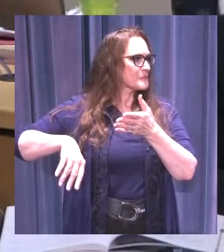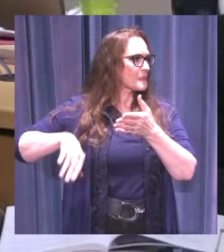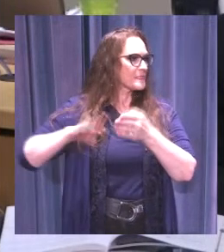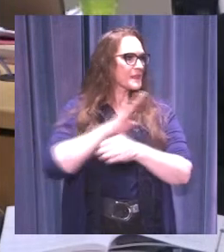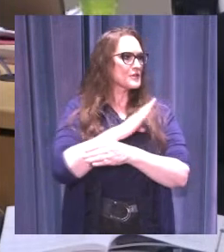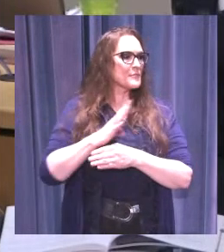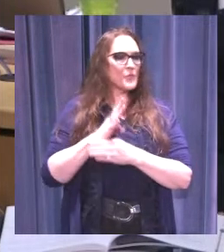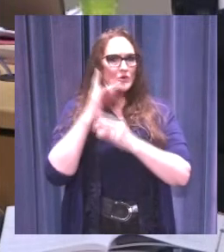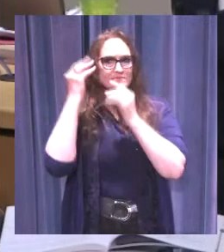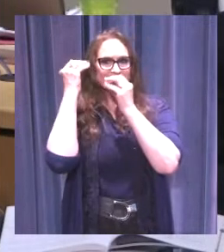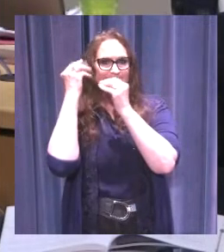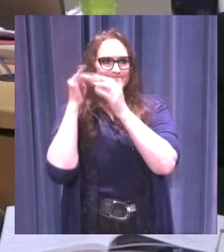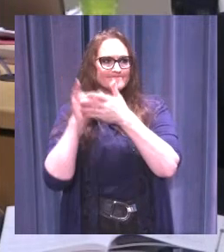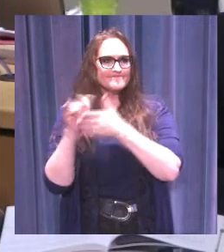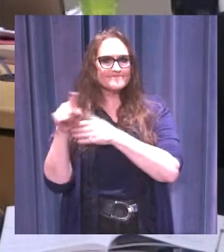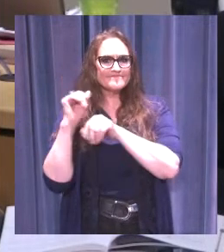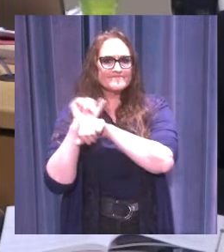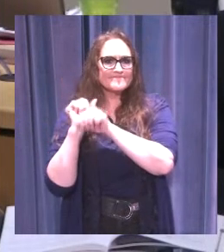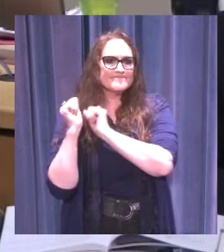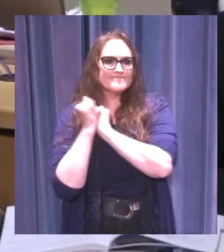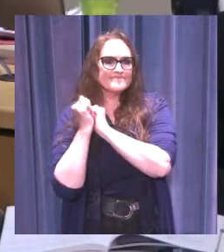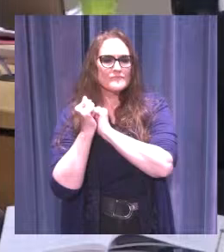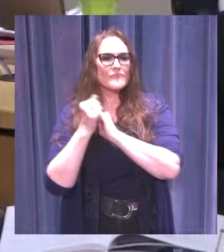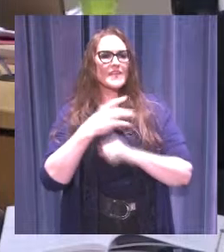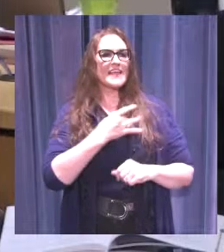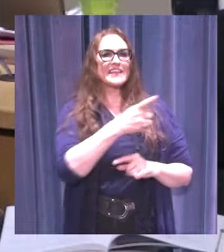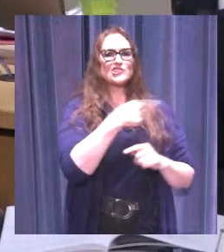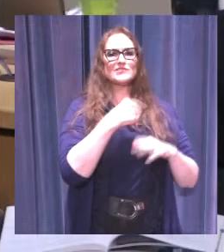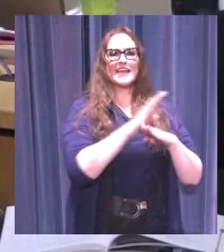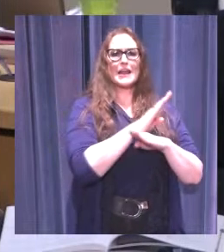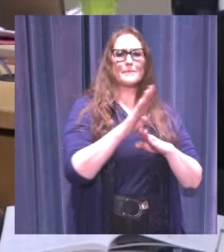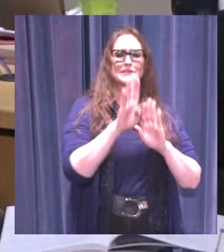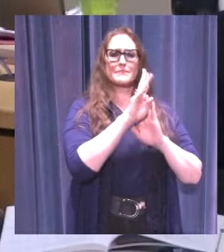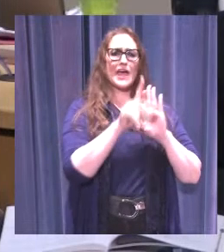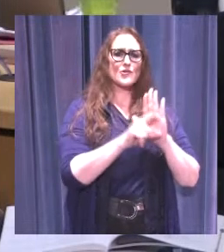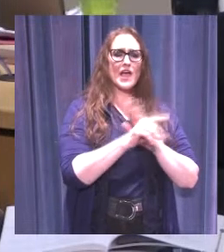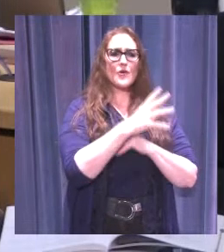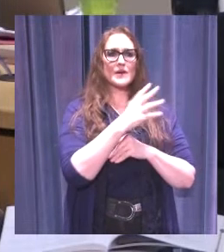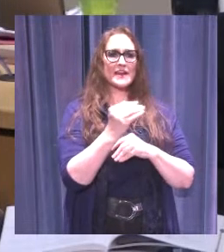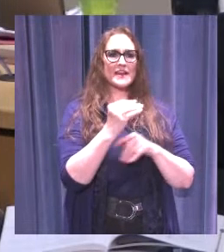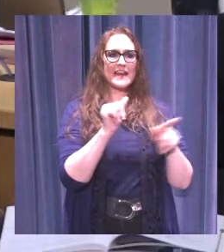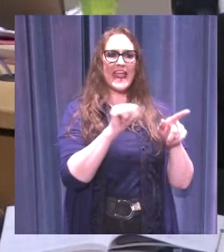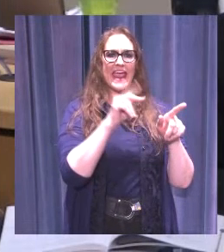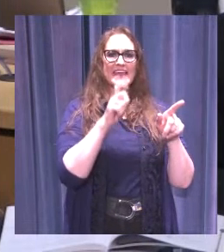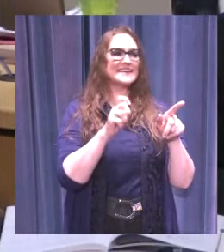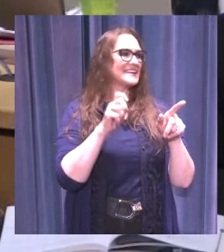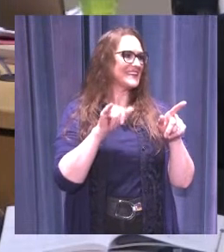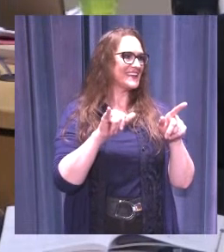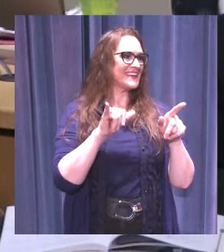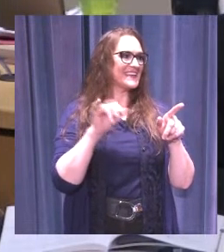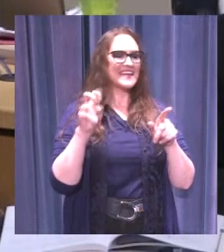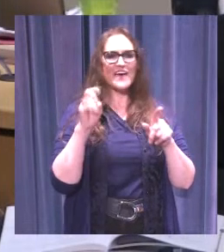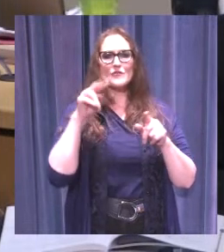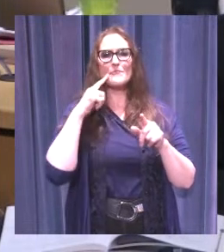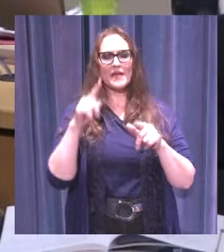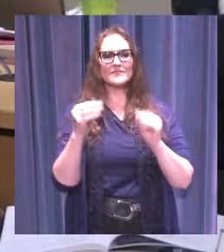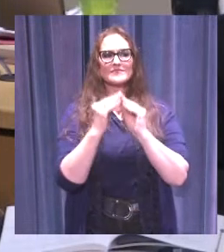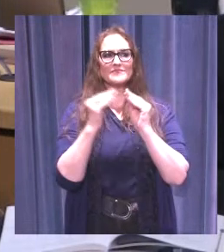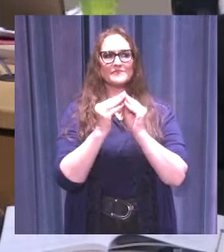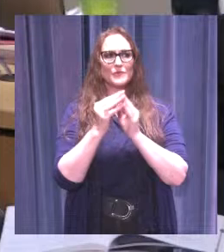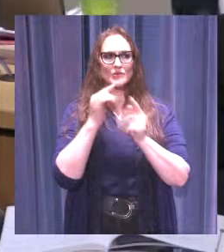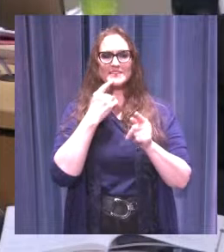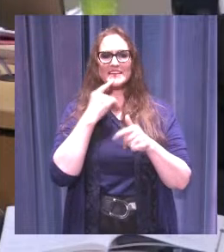board's conspiring. I like that she has a business background. Andy Everman further elaborated when he revealed his desire